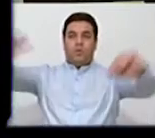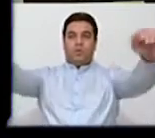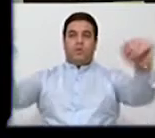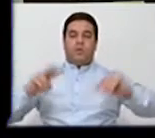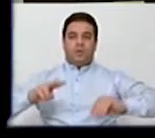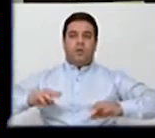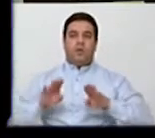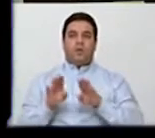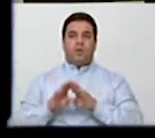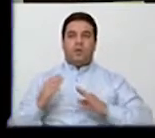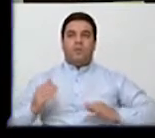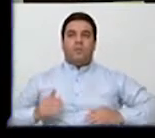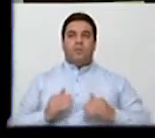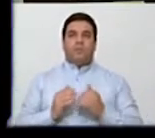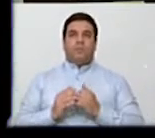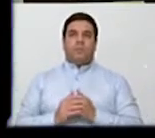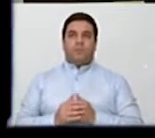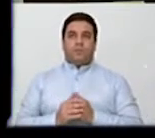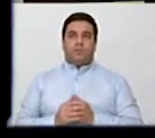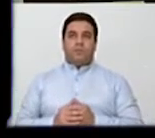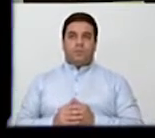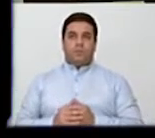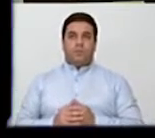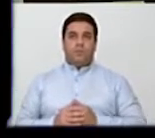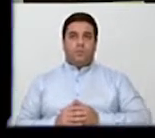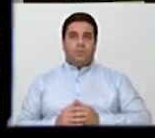litrga teng ekan.